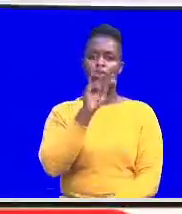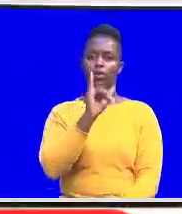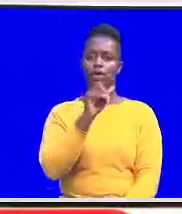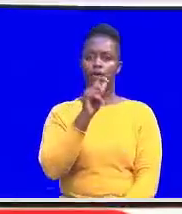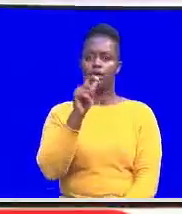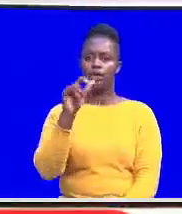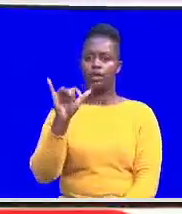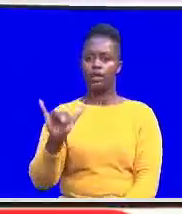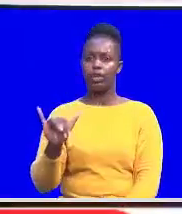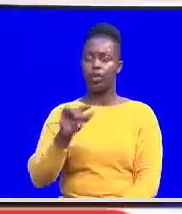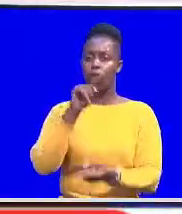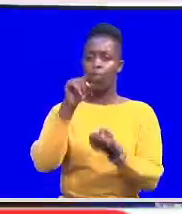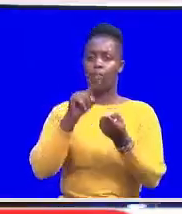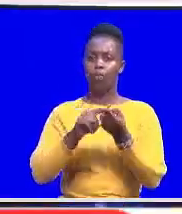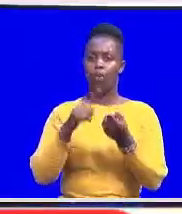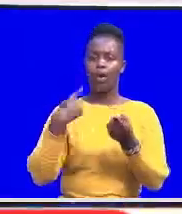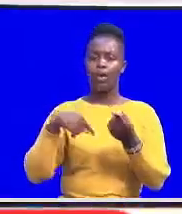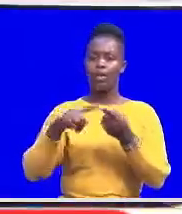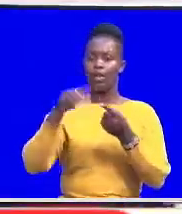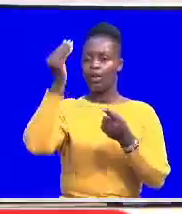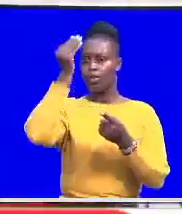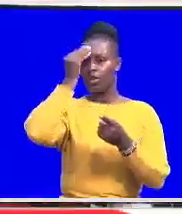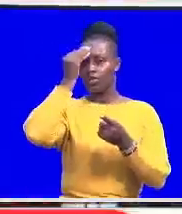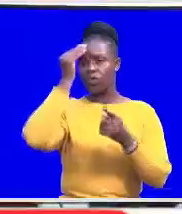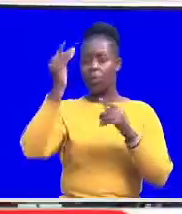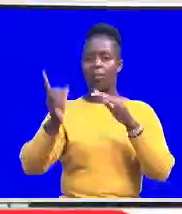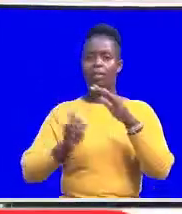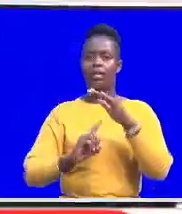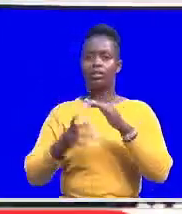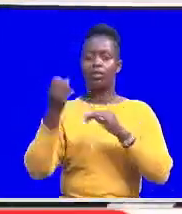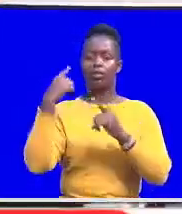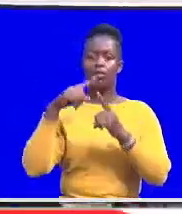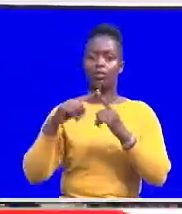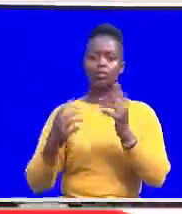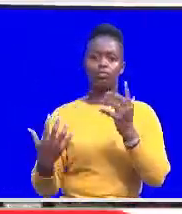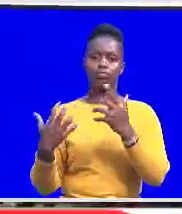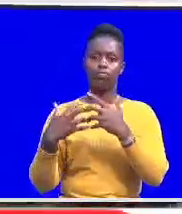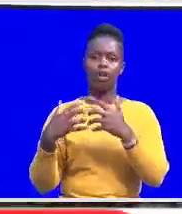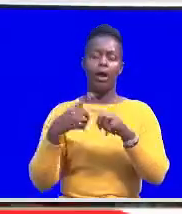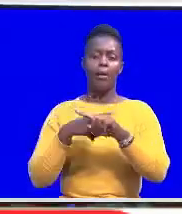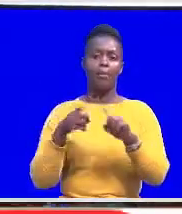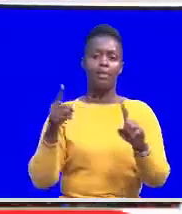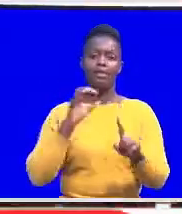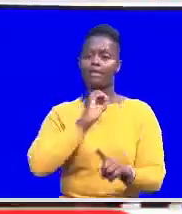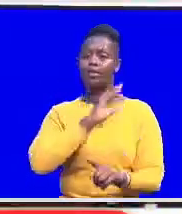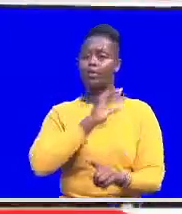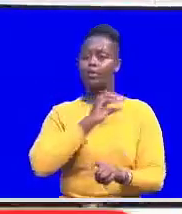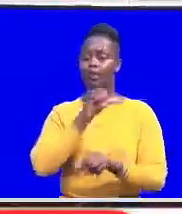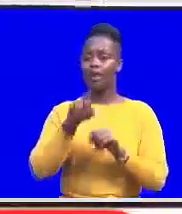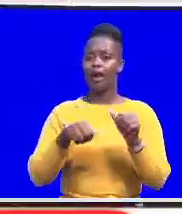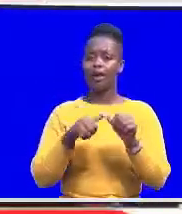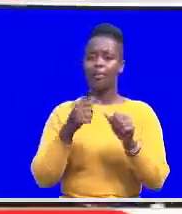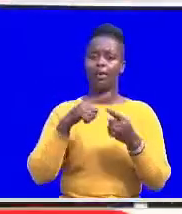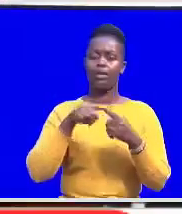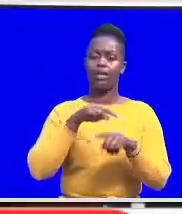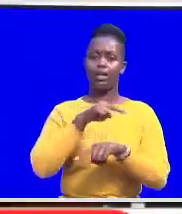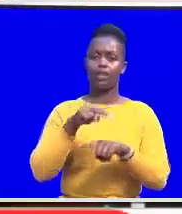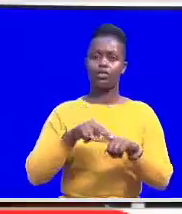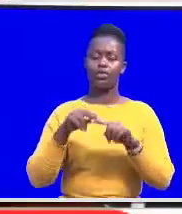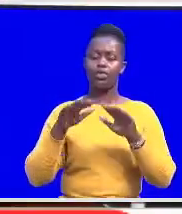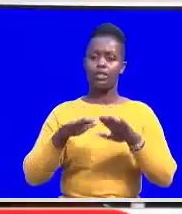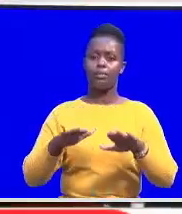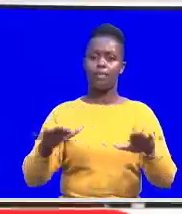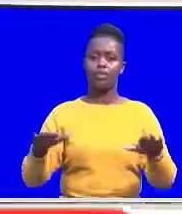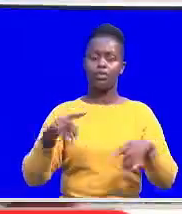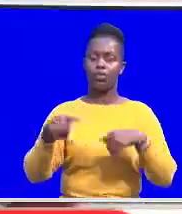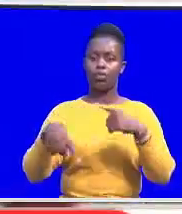education ministry was to match it. However, the county government has lamented over the national government's inability to keep its end